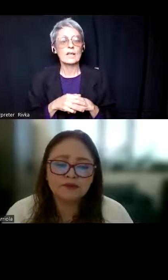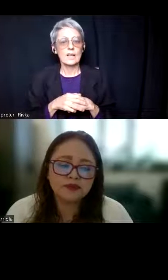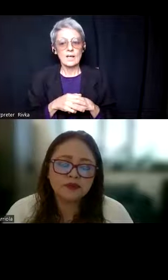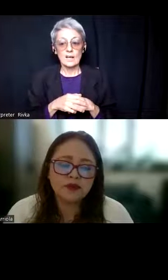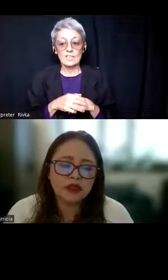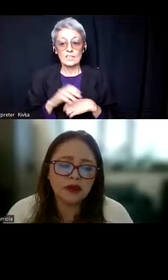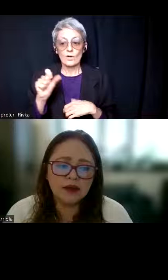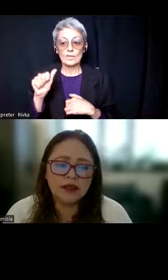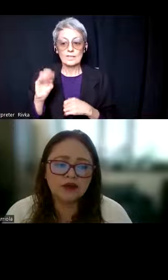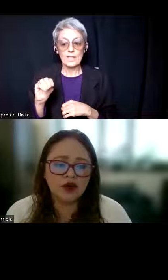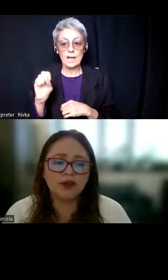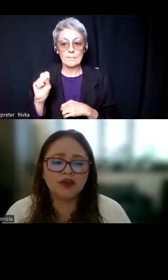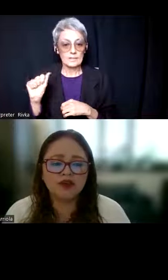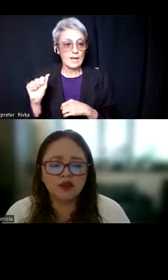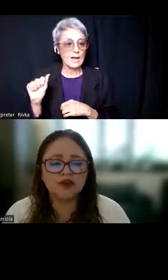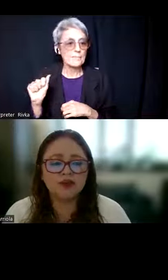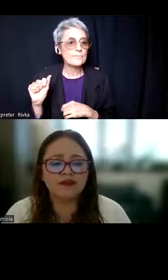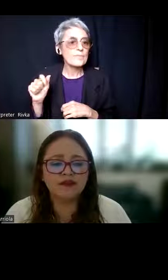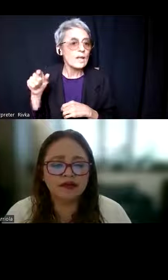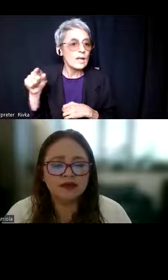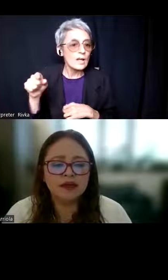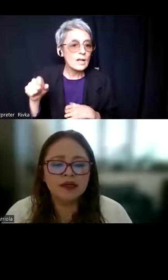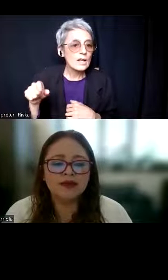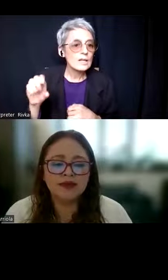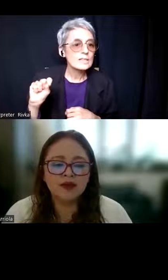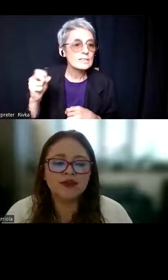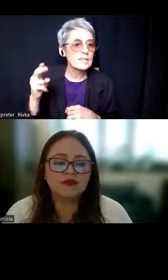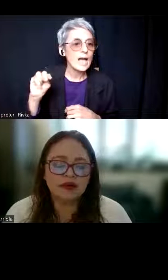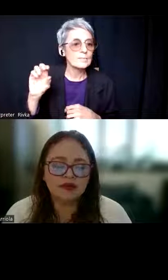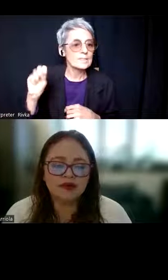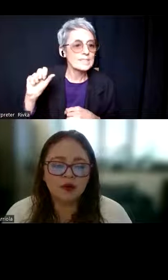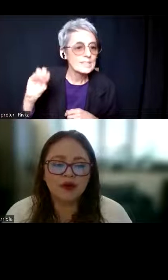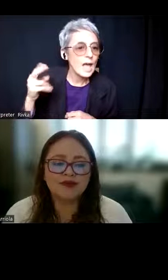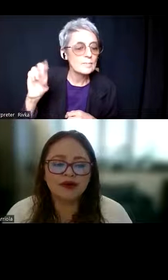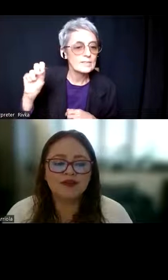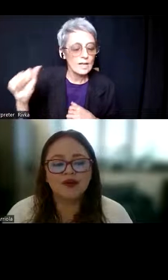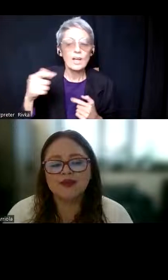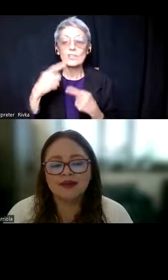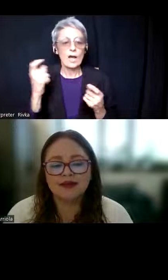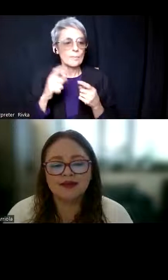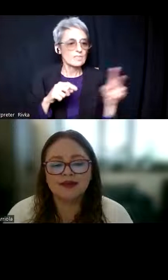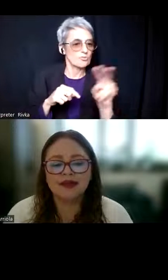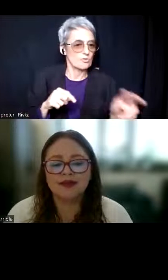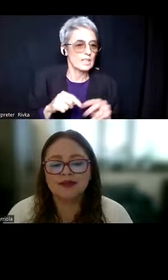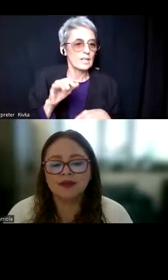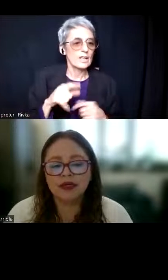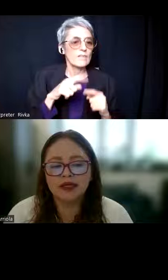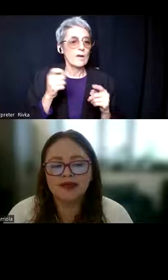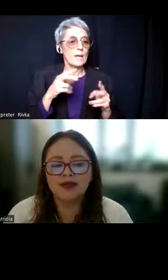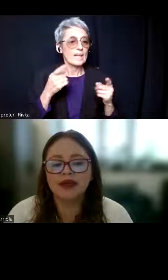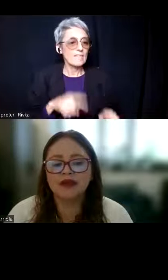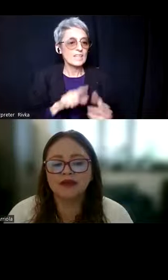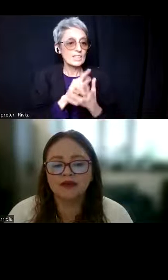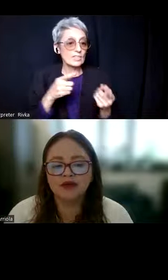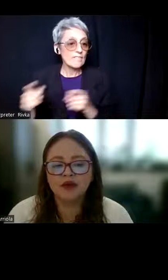SAMHSA, trauma results from an event, series of events, or a set of circumstances that is